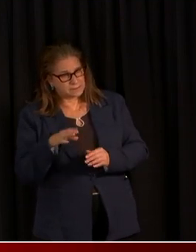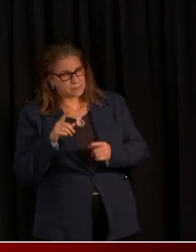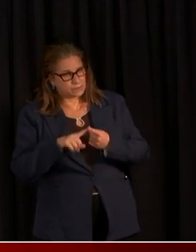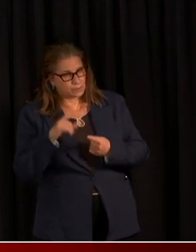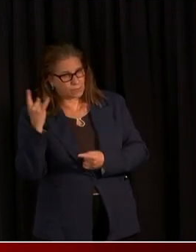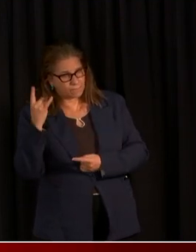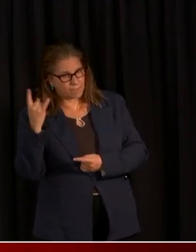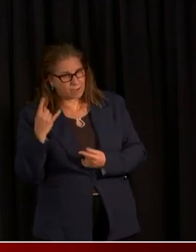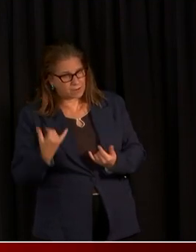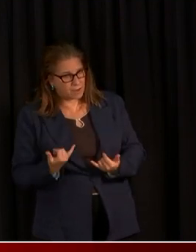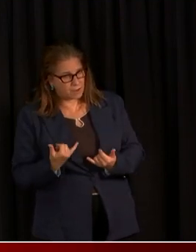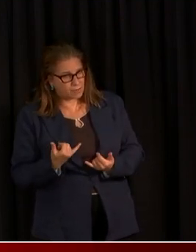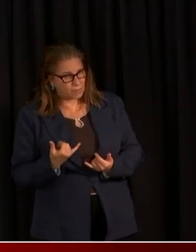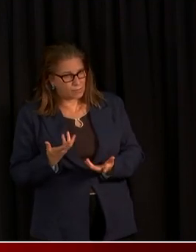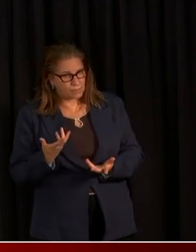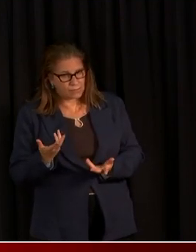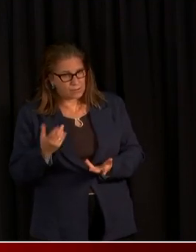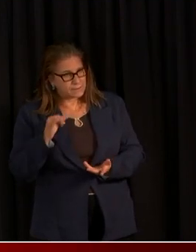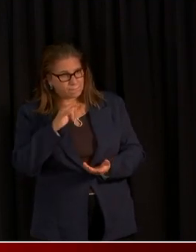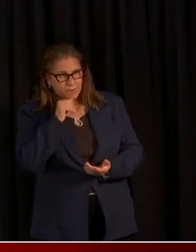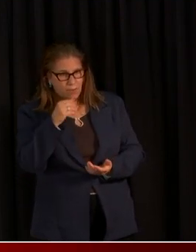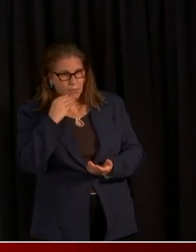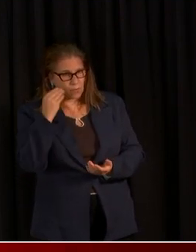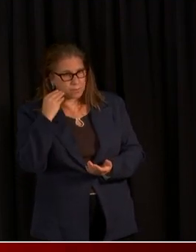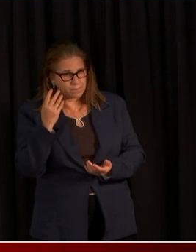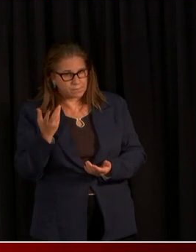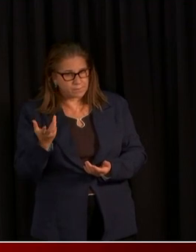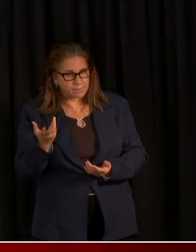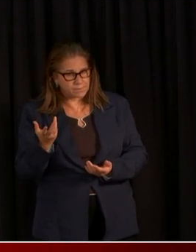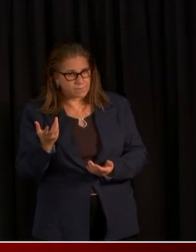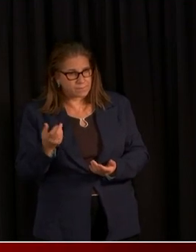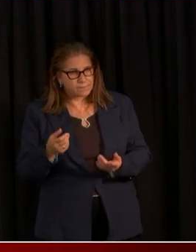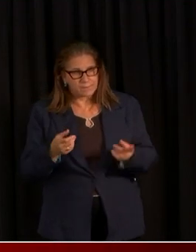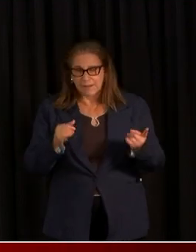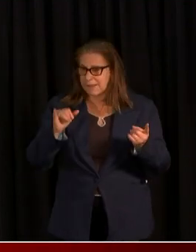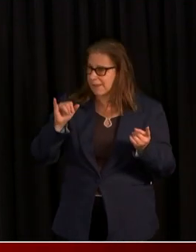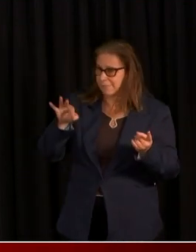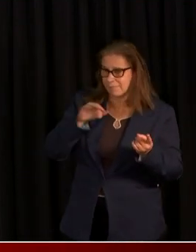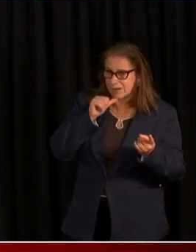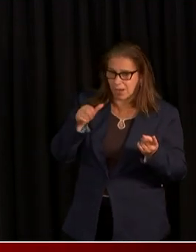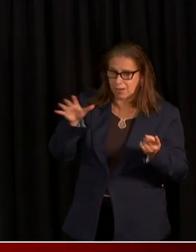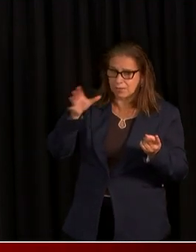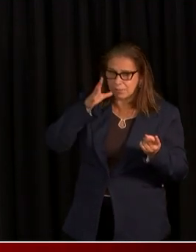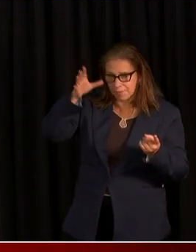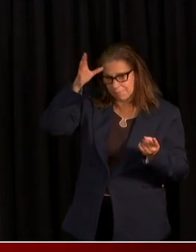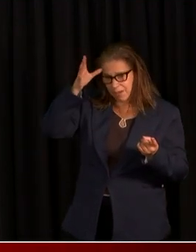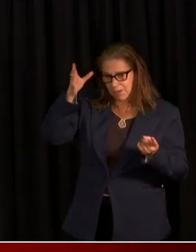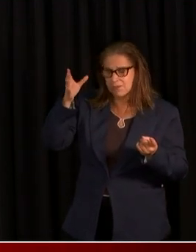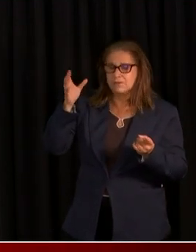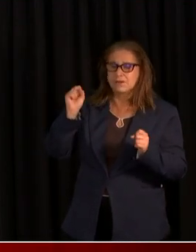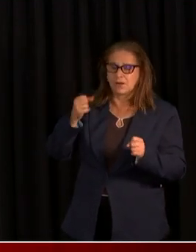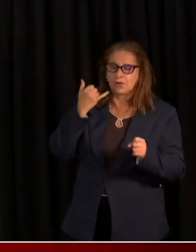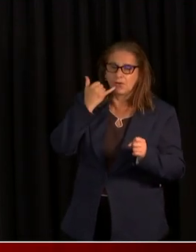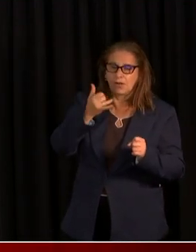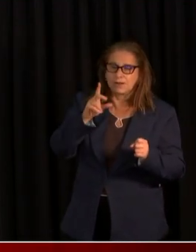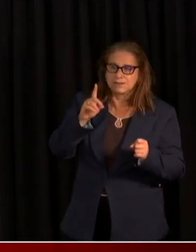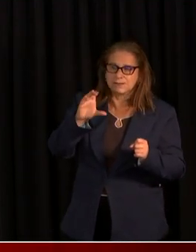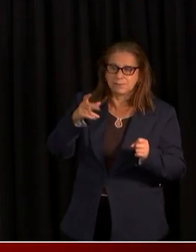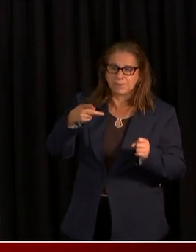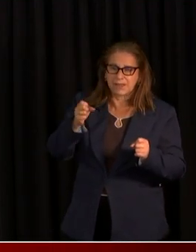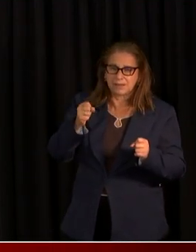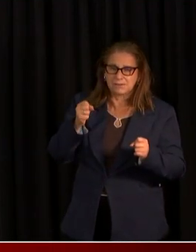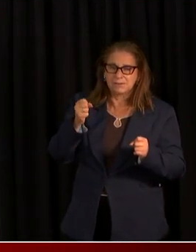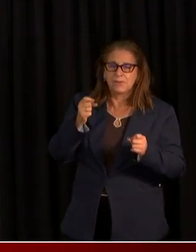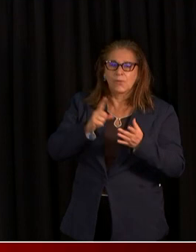be able to learn at home? If they don't, their parents will be telling DCPS what they need when